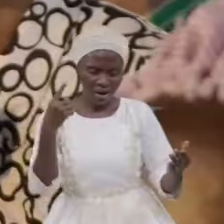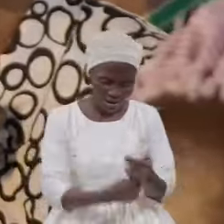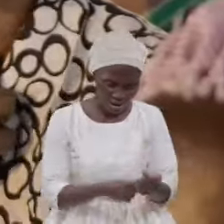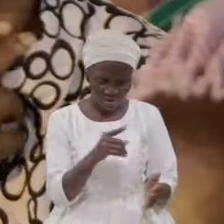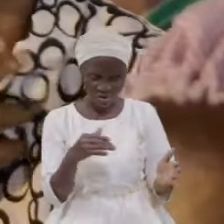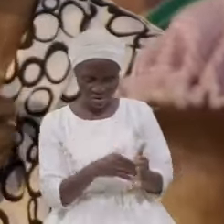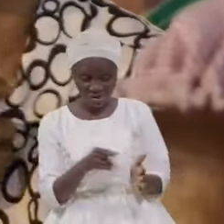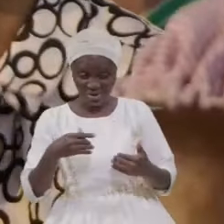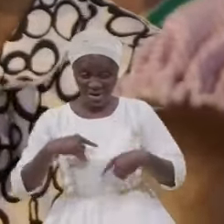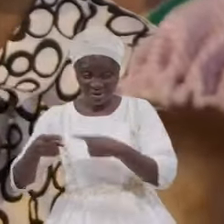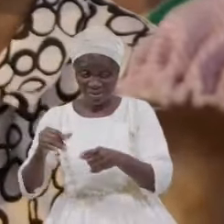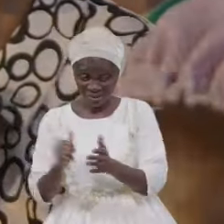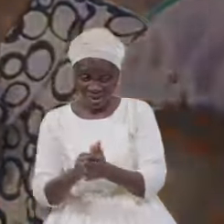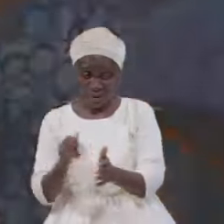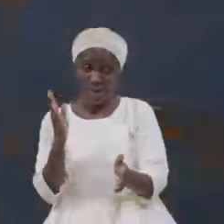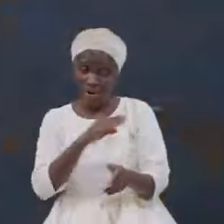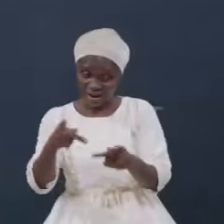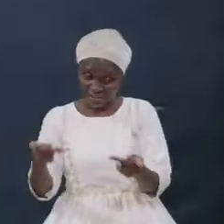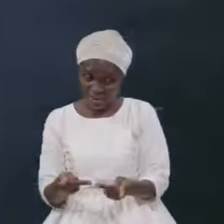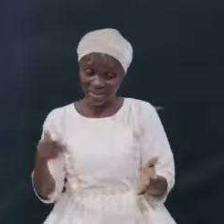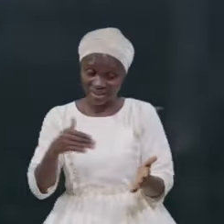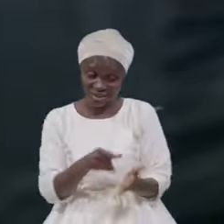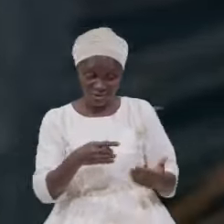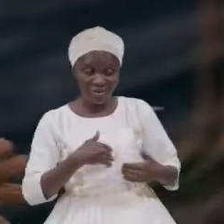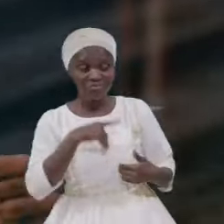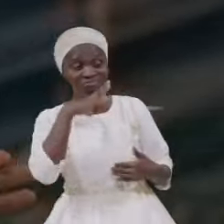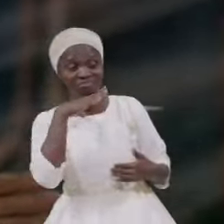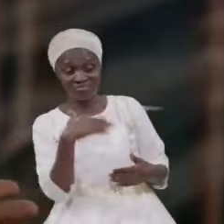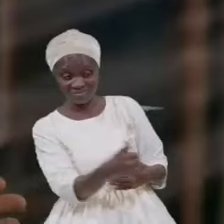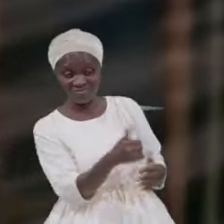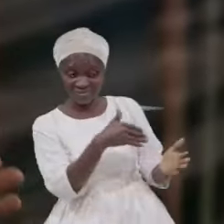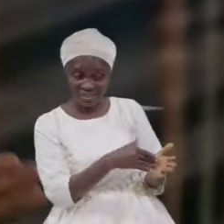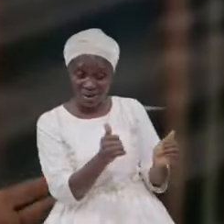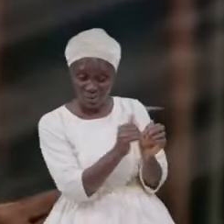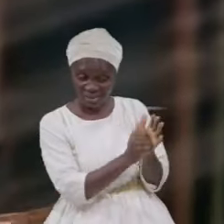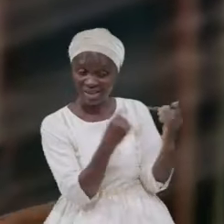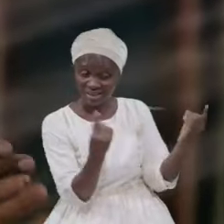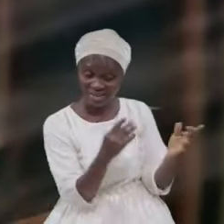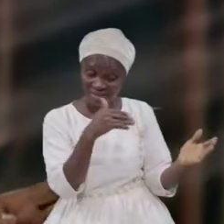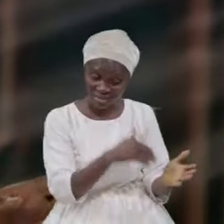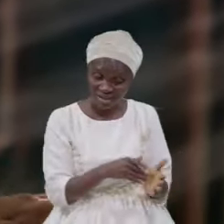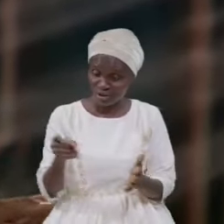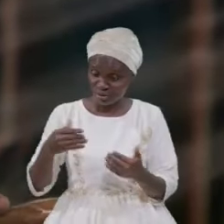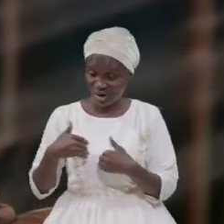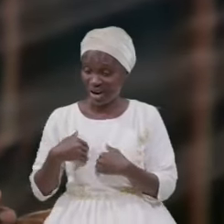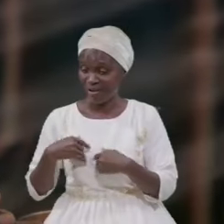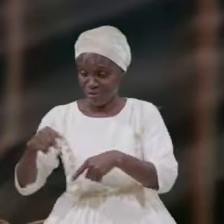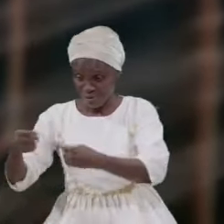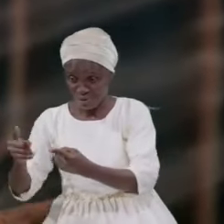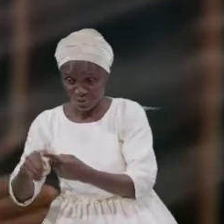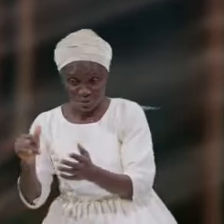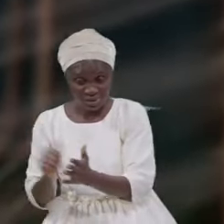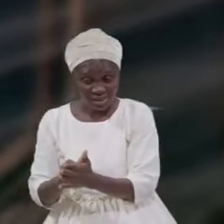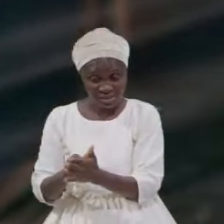defiled yourself with that thing again. You go behind a closed door. You have smoked